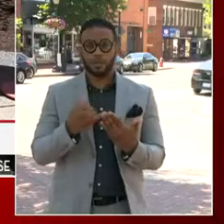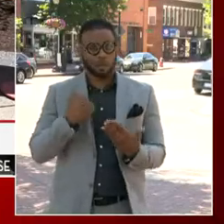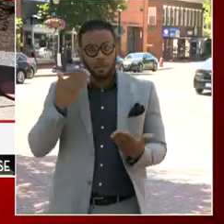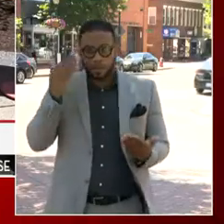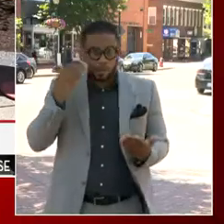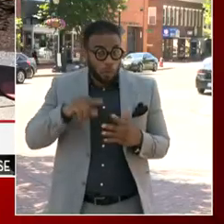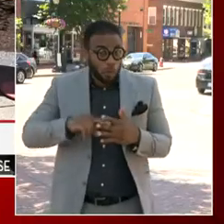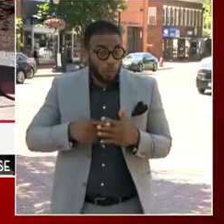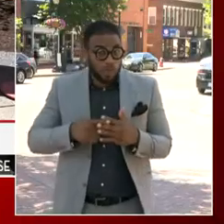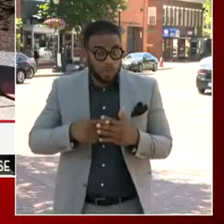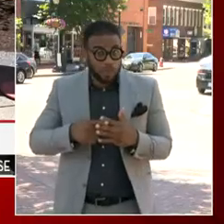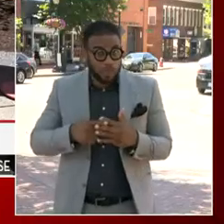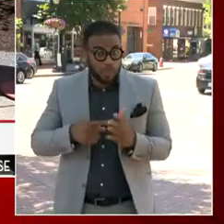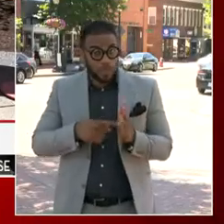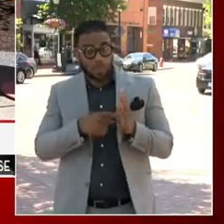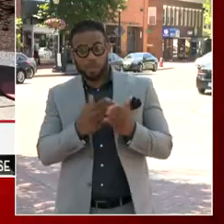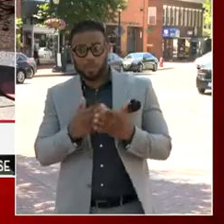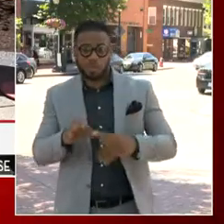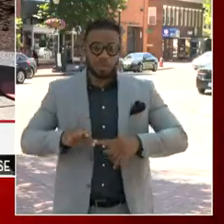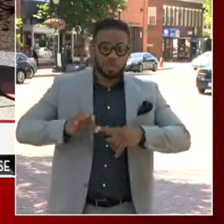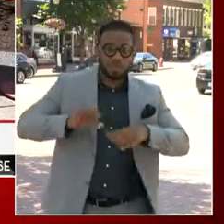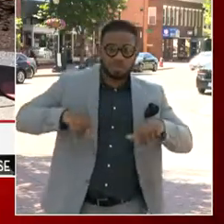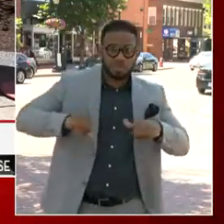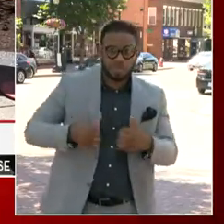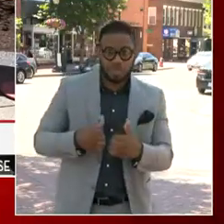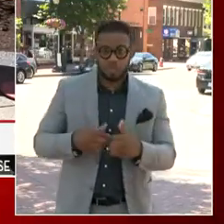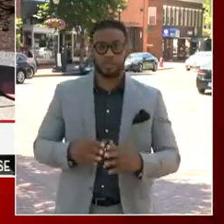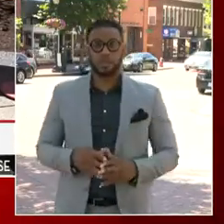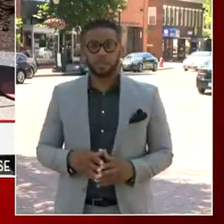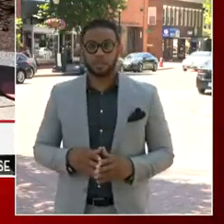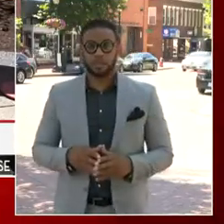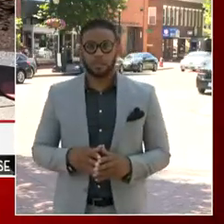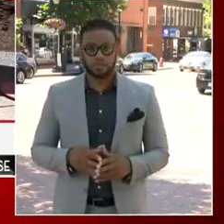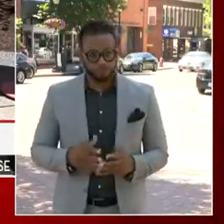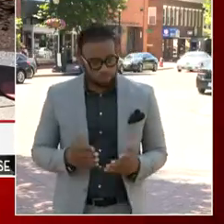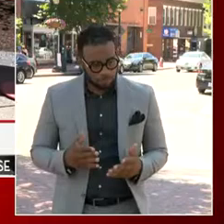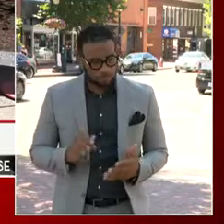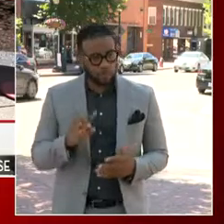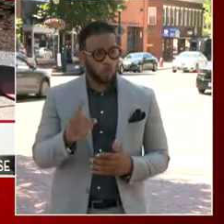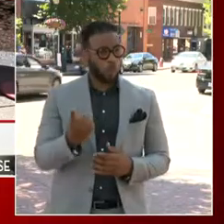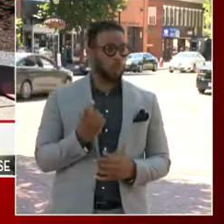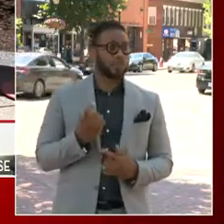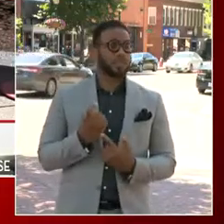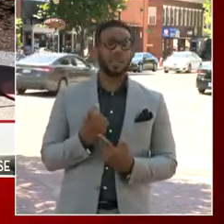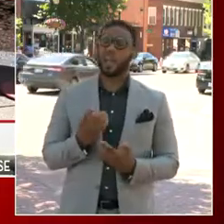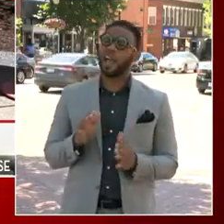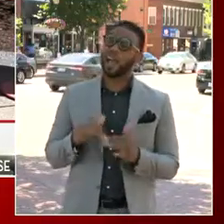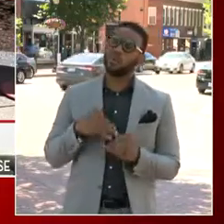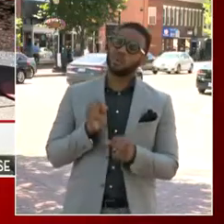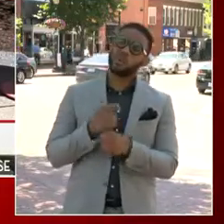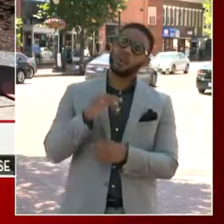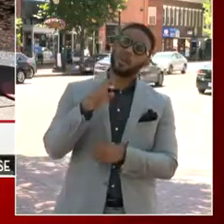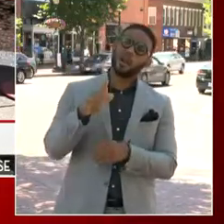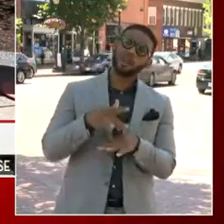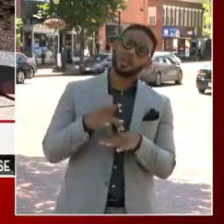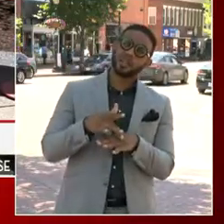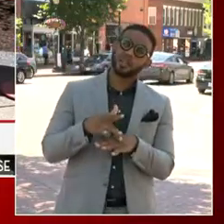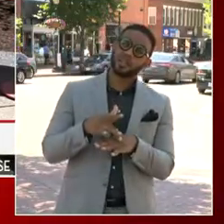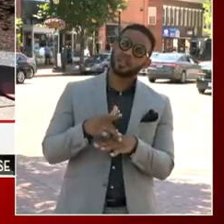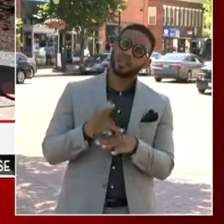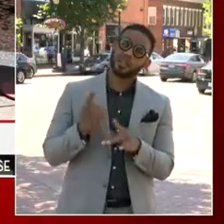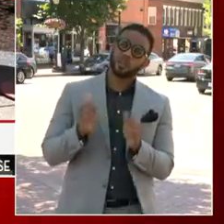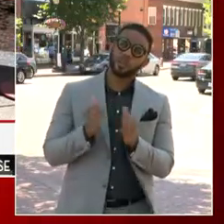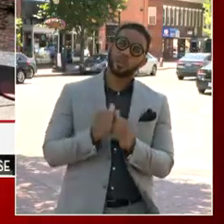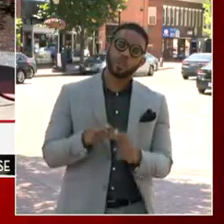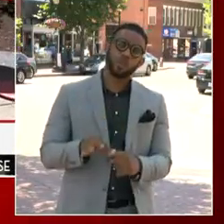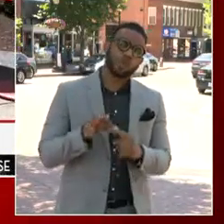know originally presented some unique challenges. The question was, how do we create a park space that comes